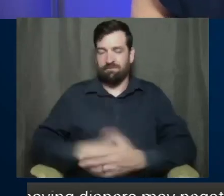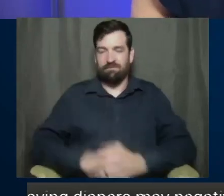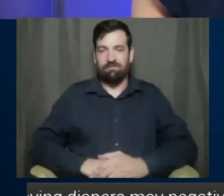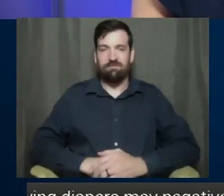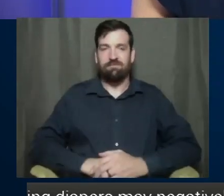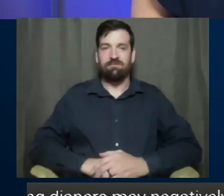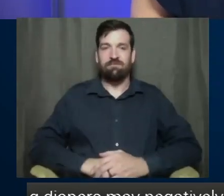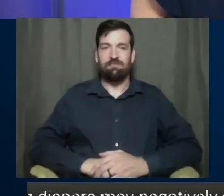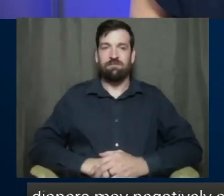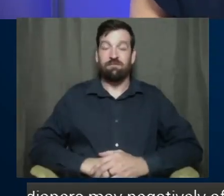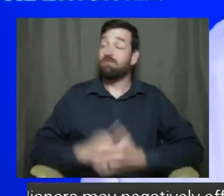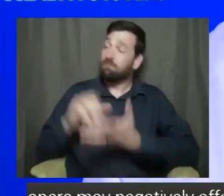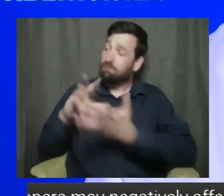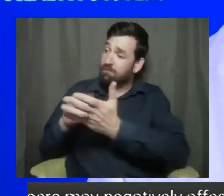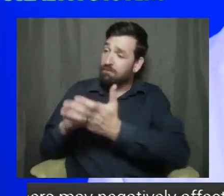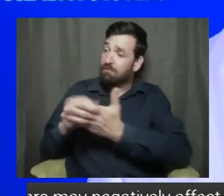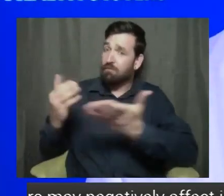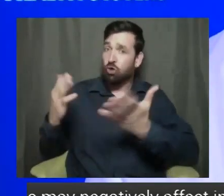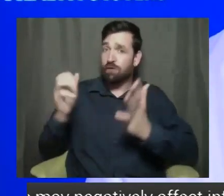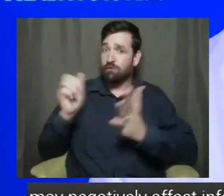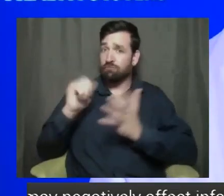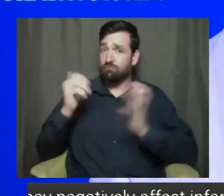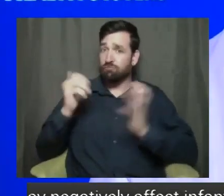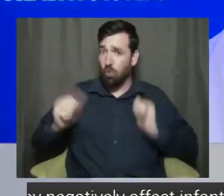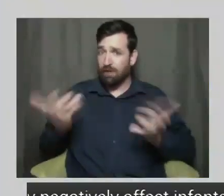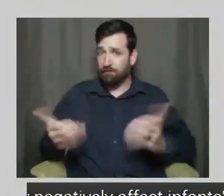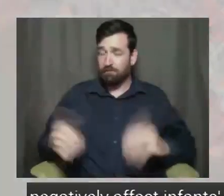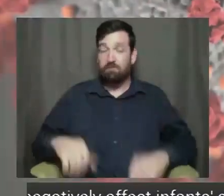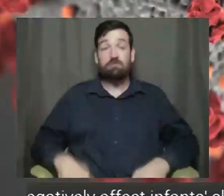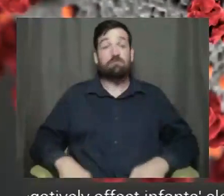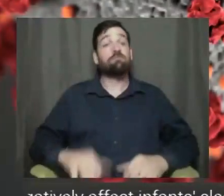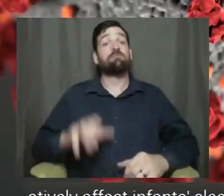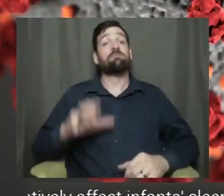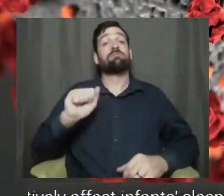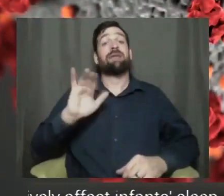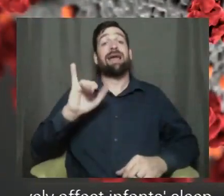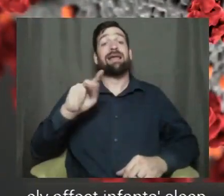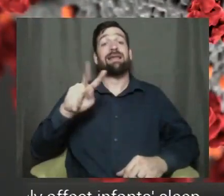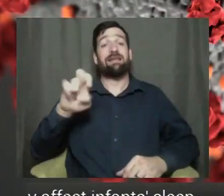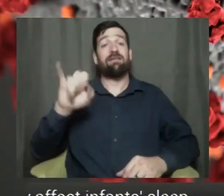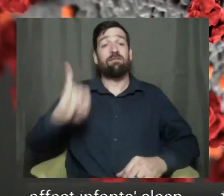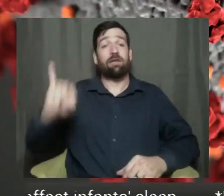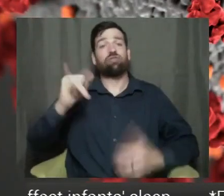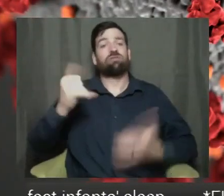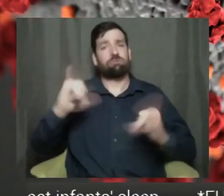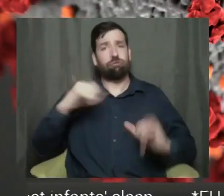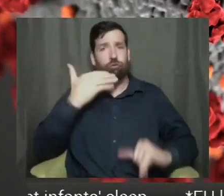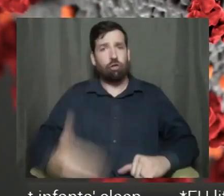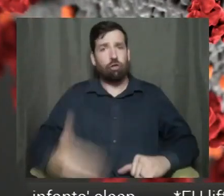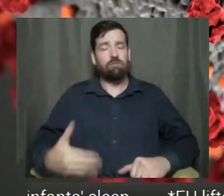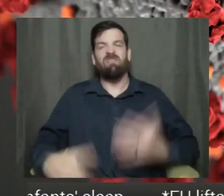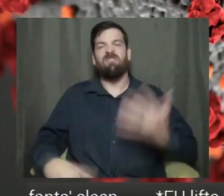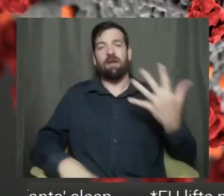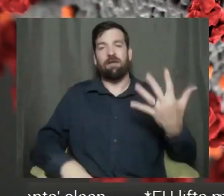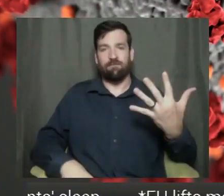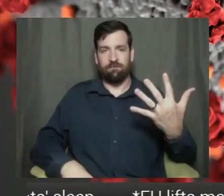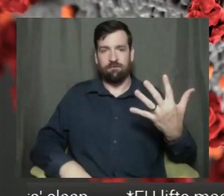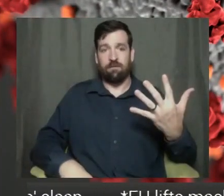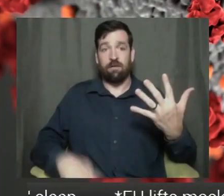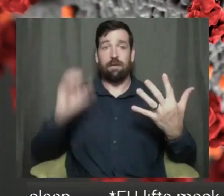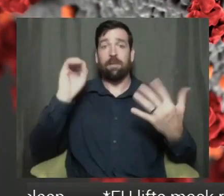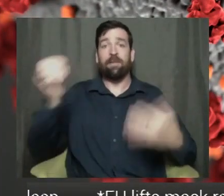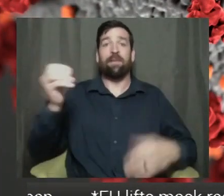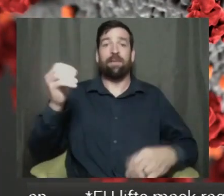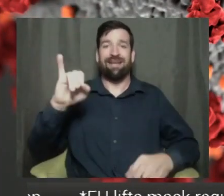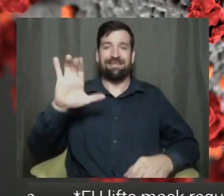learning show It here. is. You know, the active infections are still doing pretty good. 5 active infections, 0 in the ICU, 0